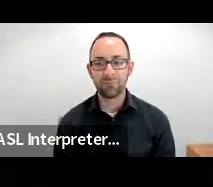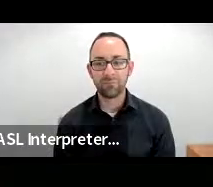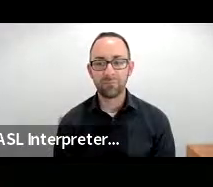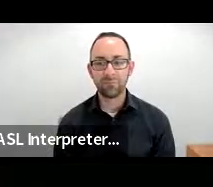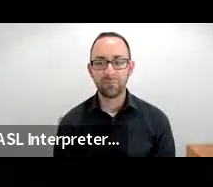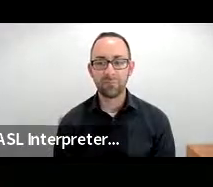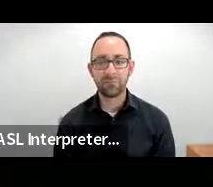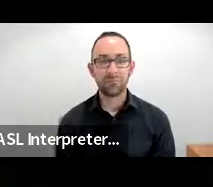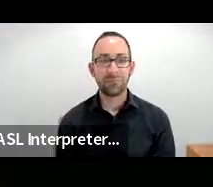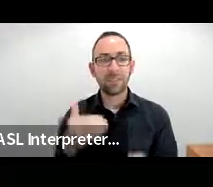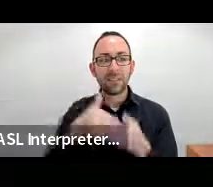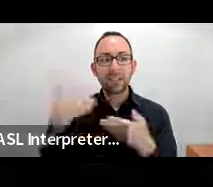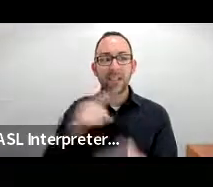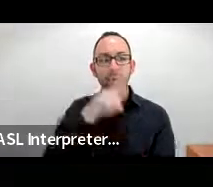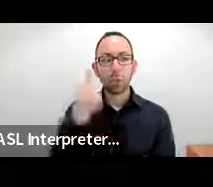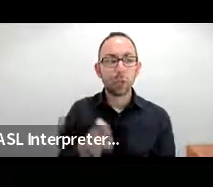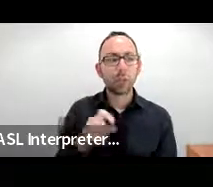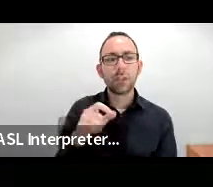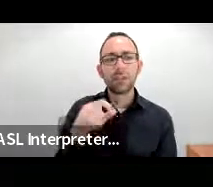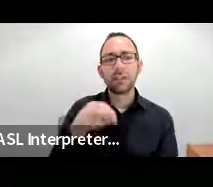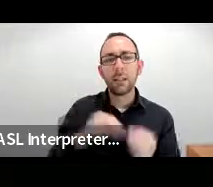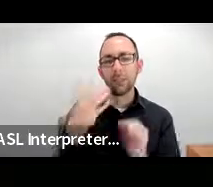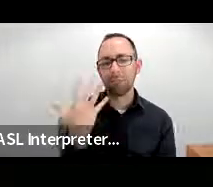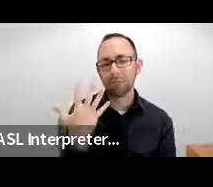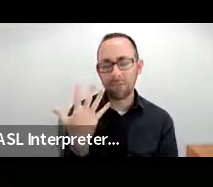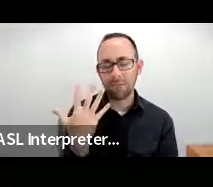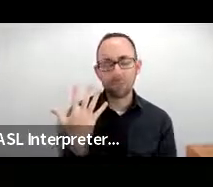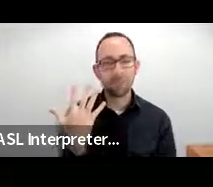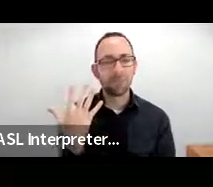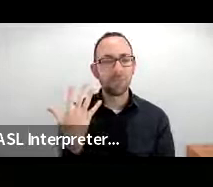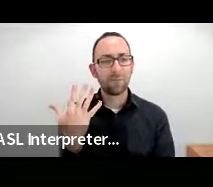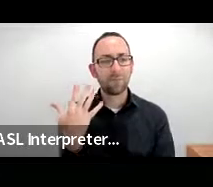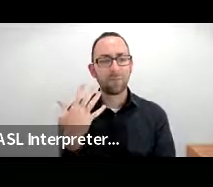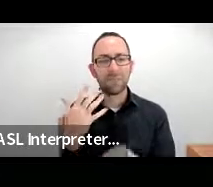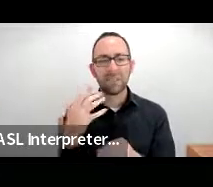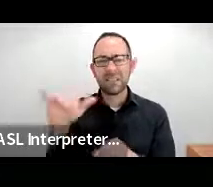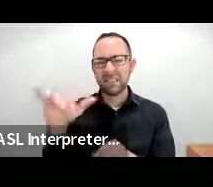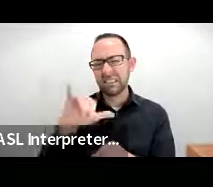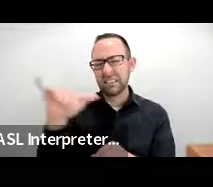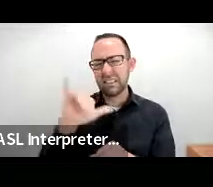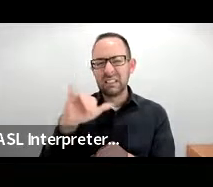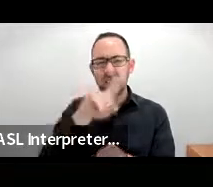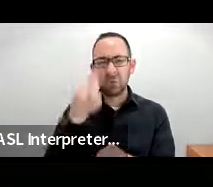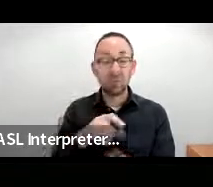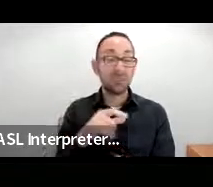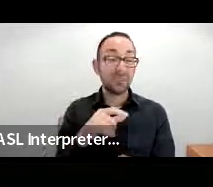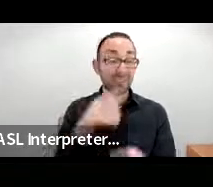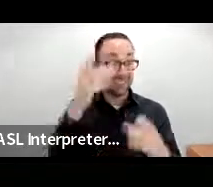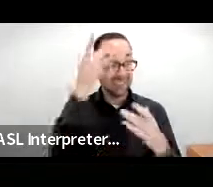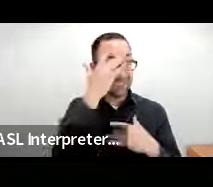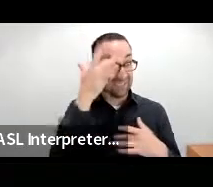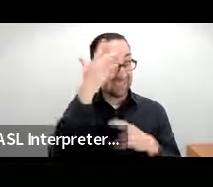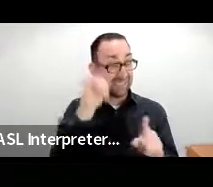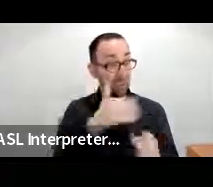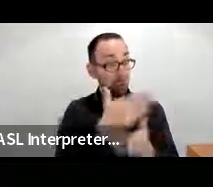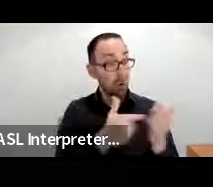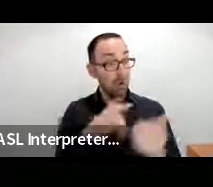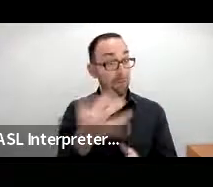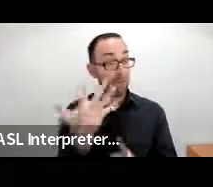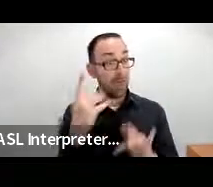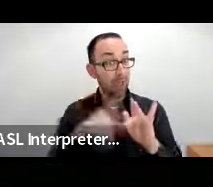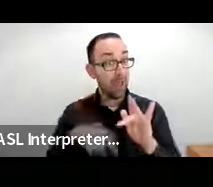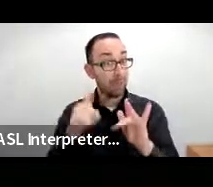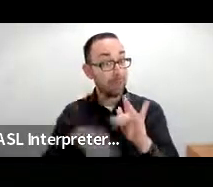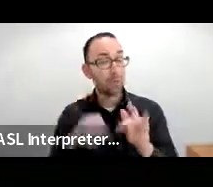And the next question, number 5, was adding on to that, and it said, is sickness included as part of the 5